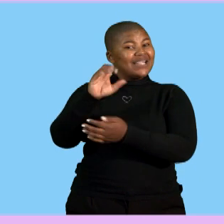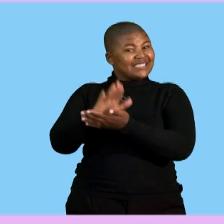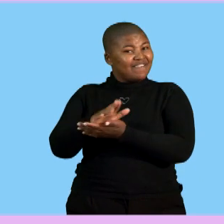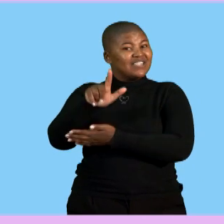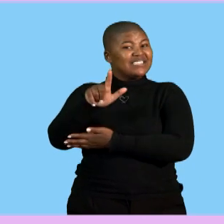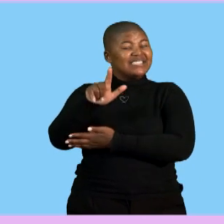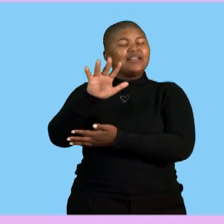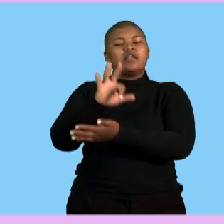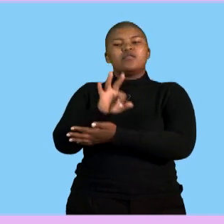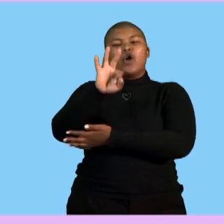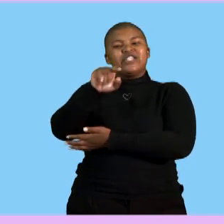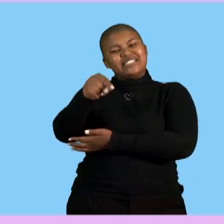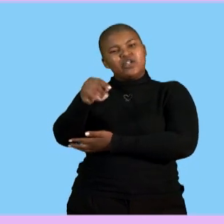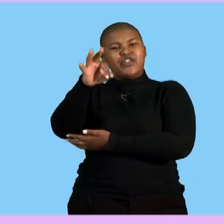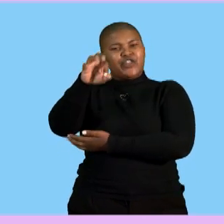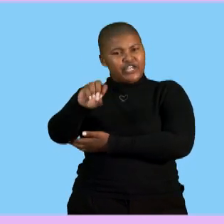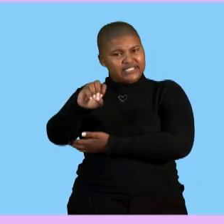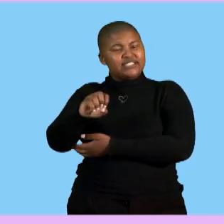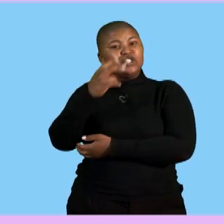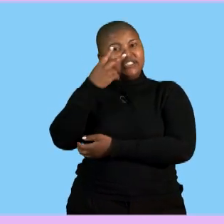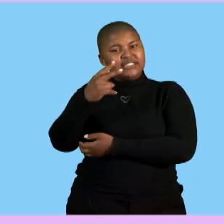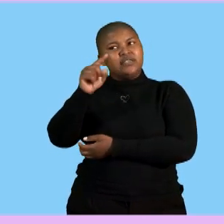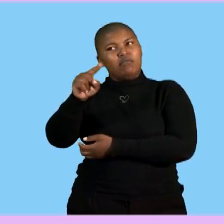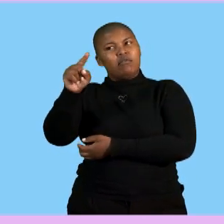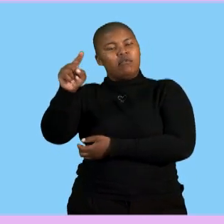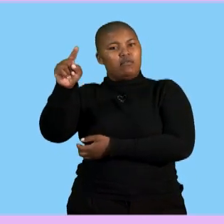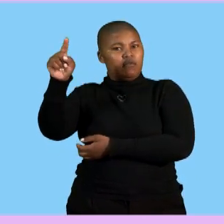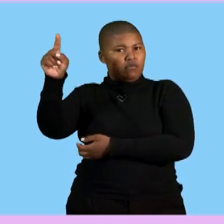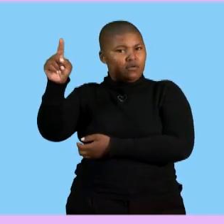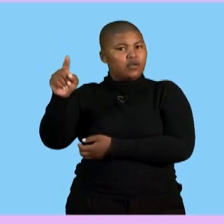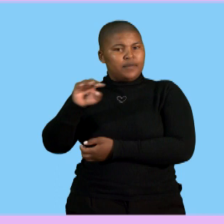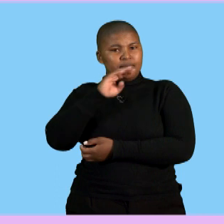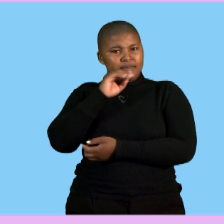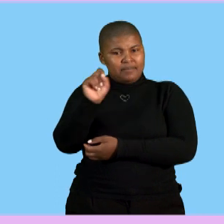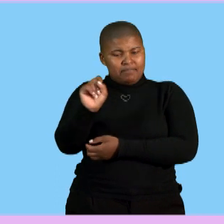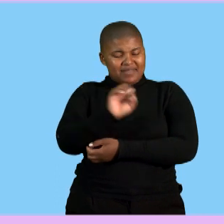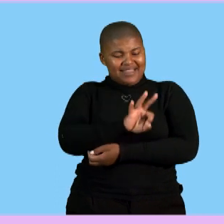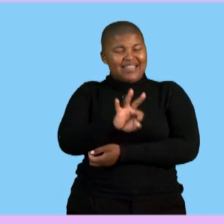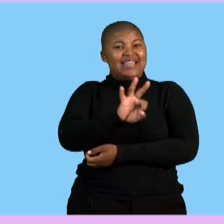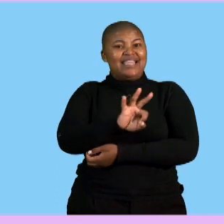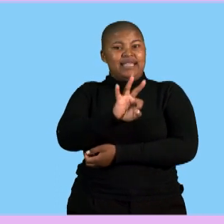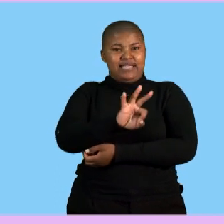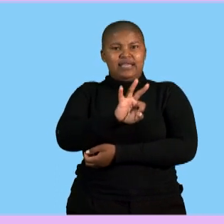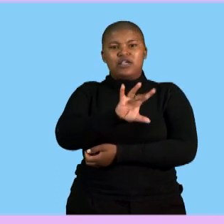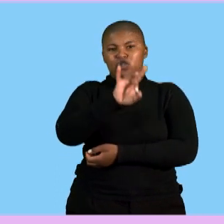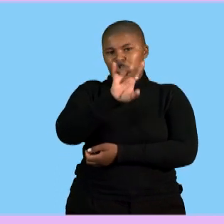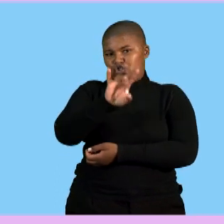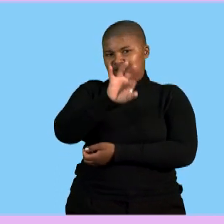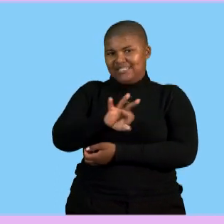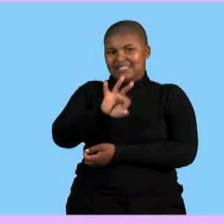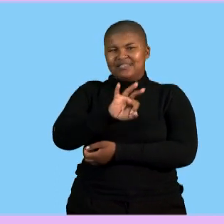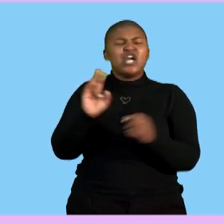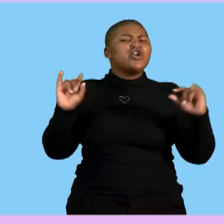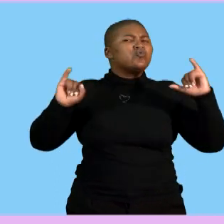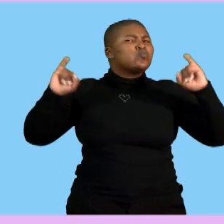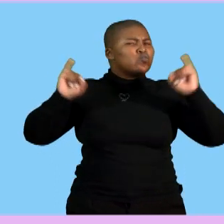January 2017 is 13.30. So as you can see, it is those. Because remember, what is a critical